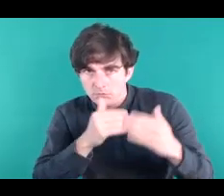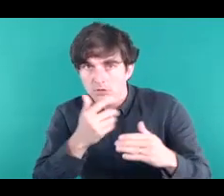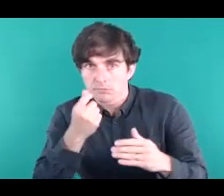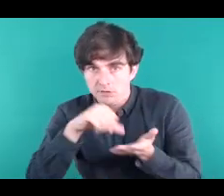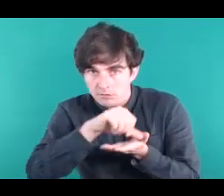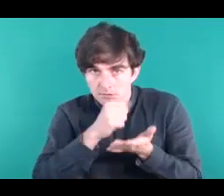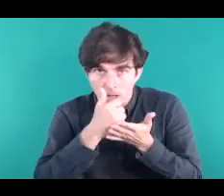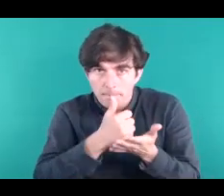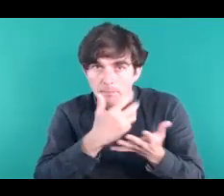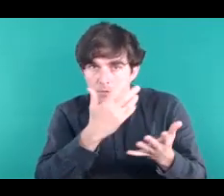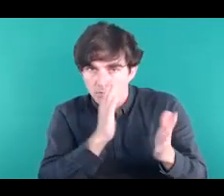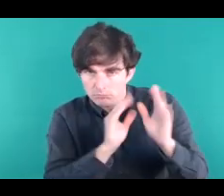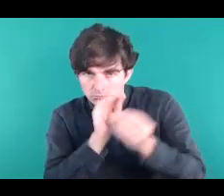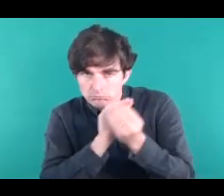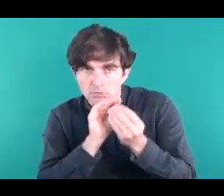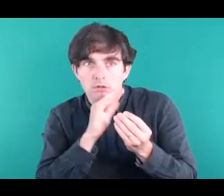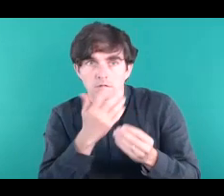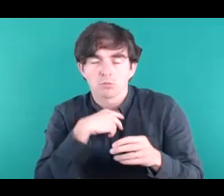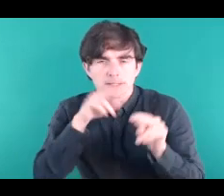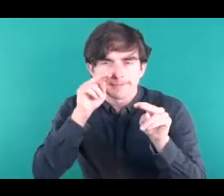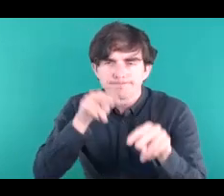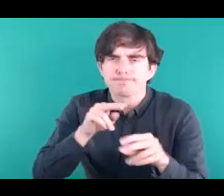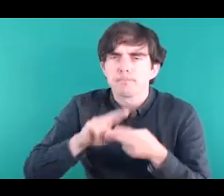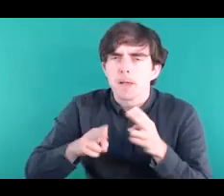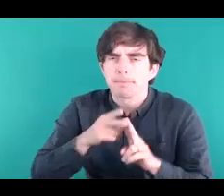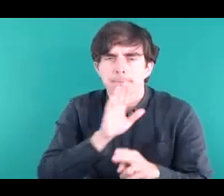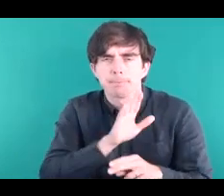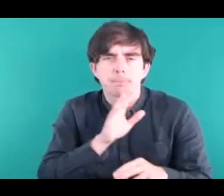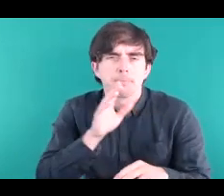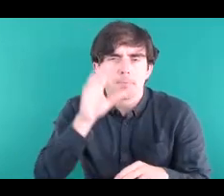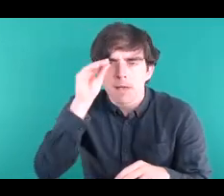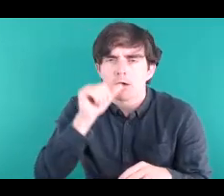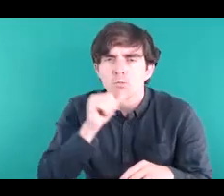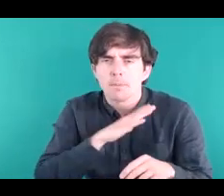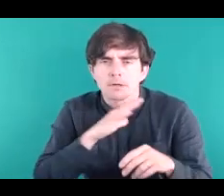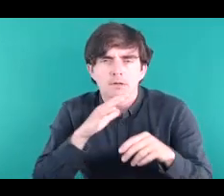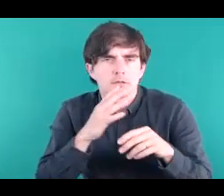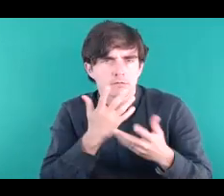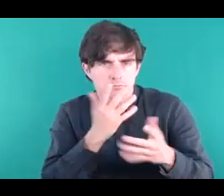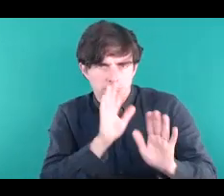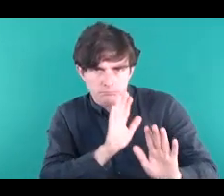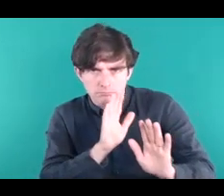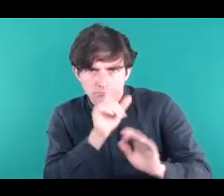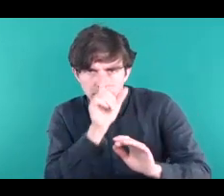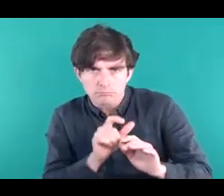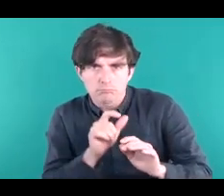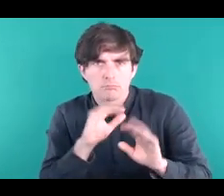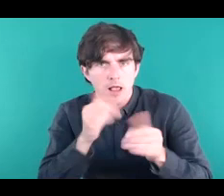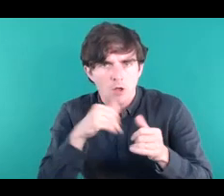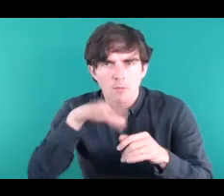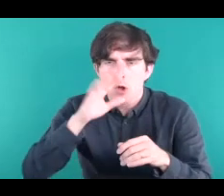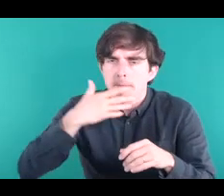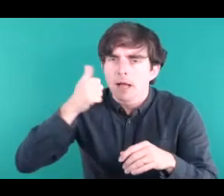with disabilities from the outset. So next slide, please, Alex. Through this